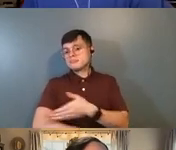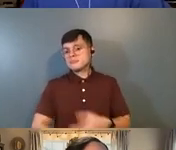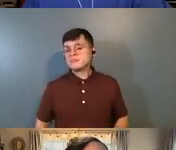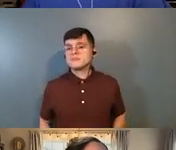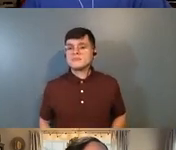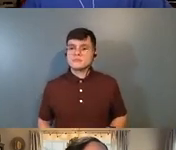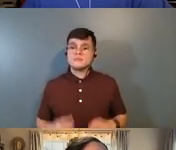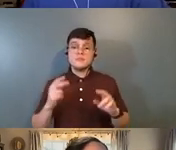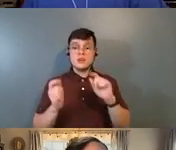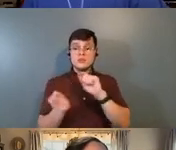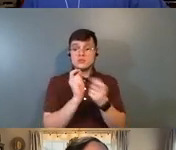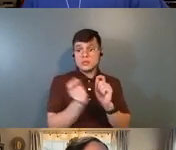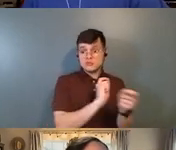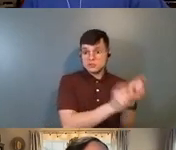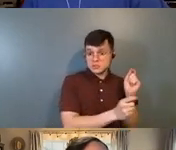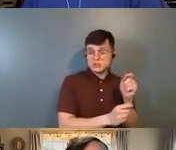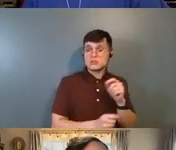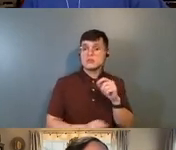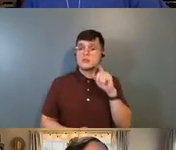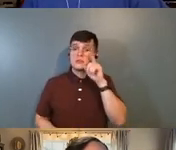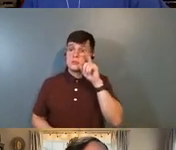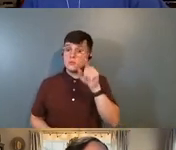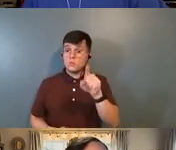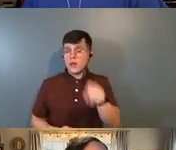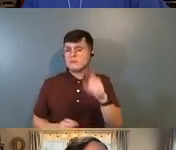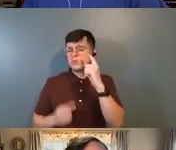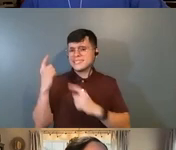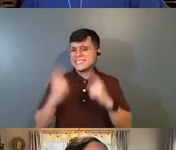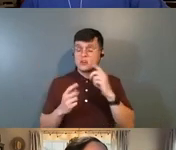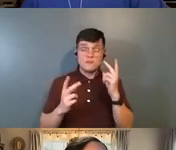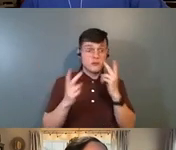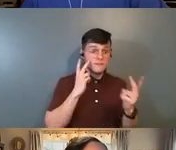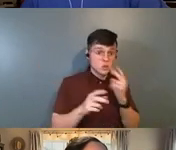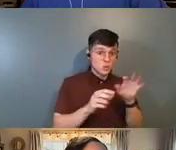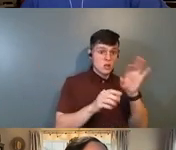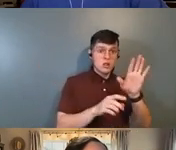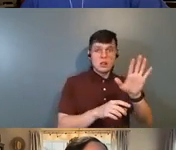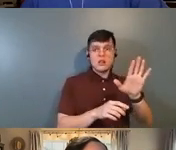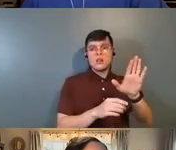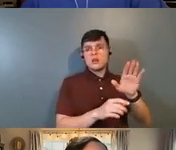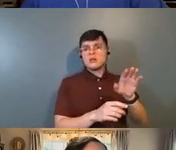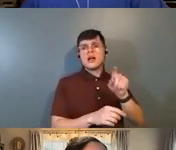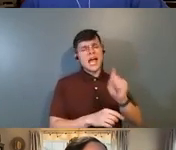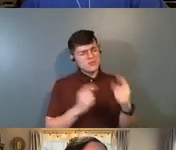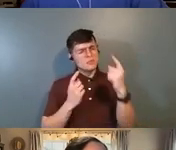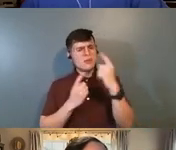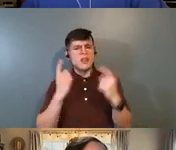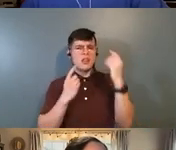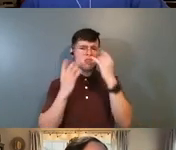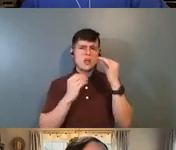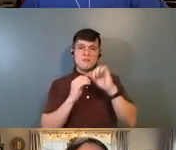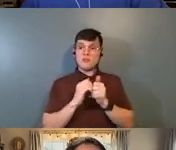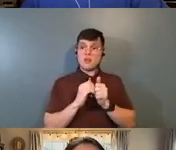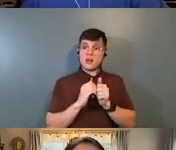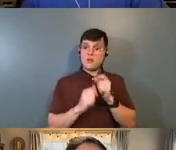The changes that would make that you're going to, consider to make visual, you got to be thoughtful, right, about how to do that